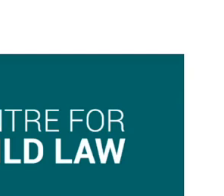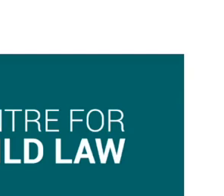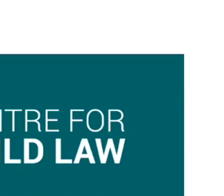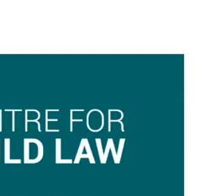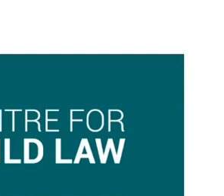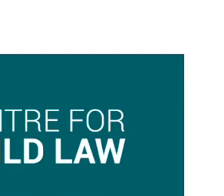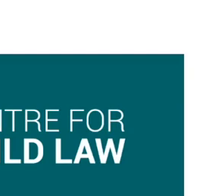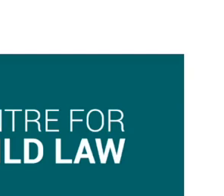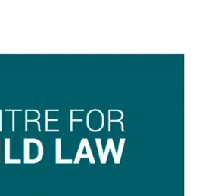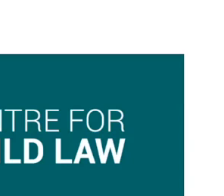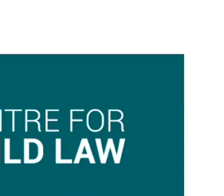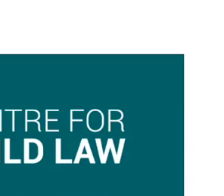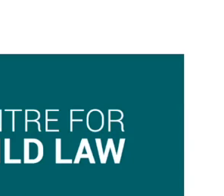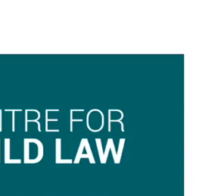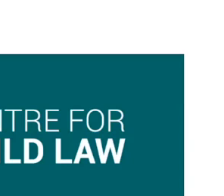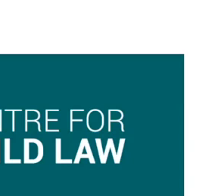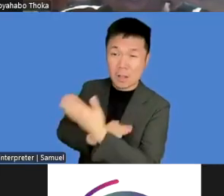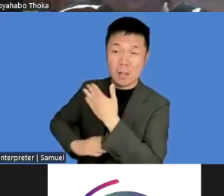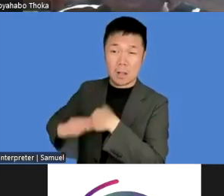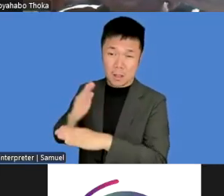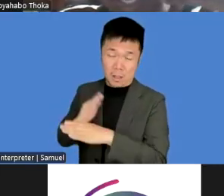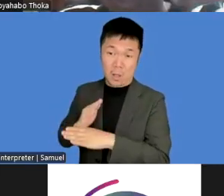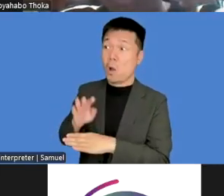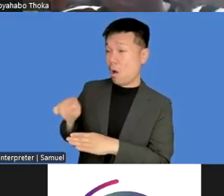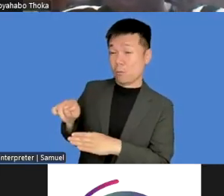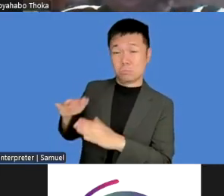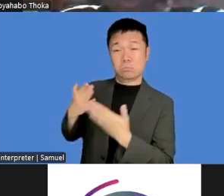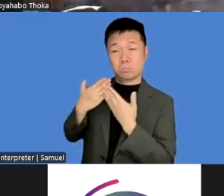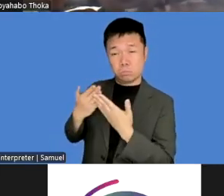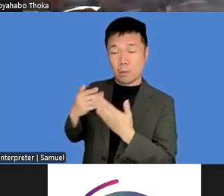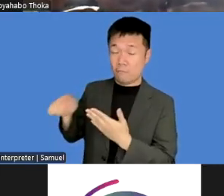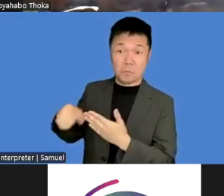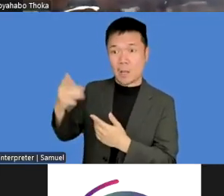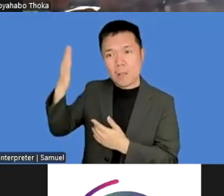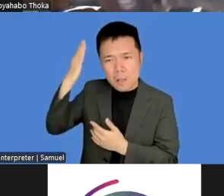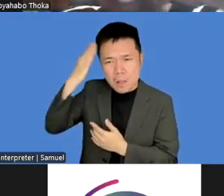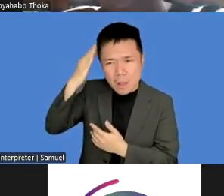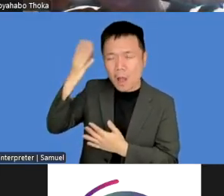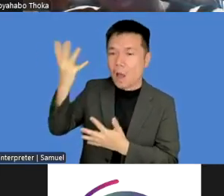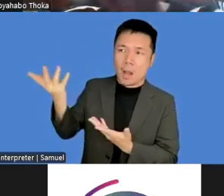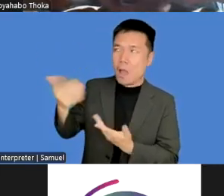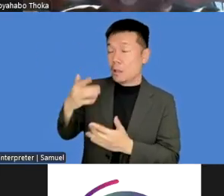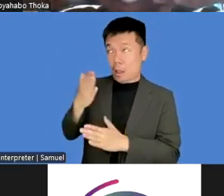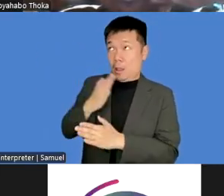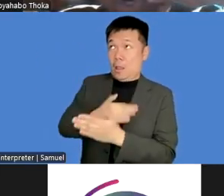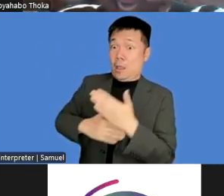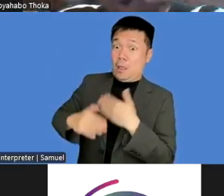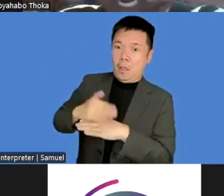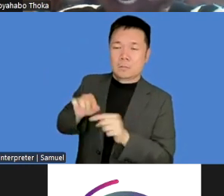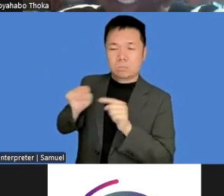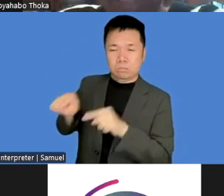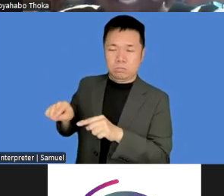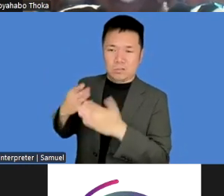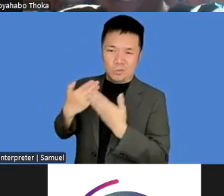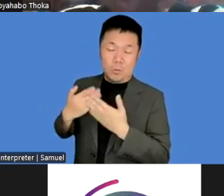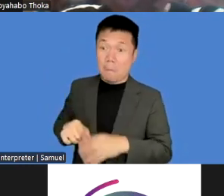intellectual disabilities, and special care centers for learners with severe and profound intellectual disabilities. They did not outline